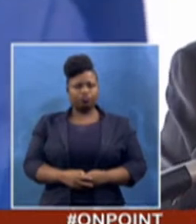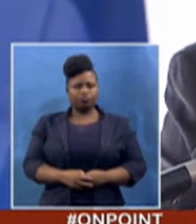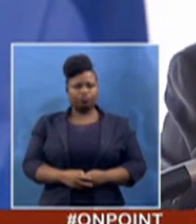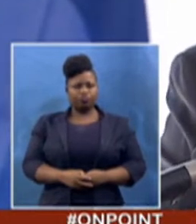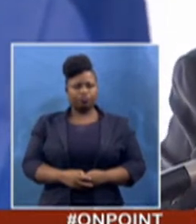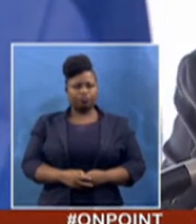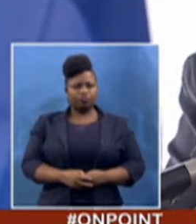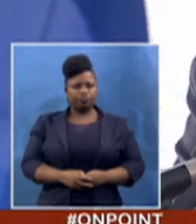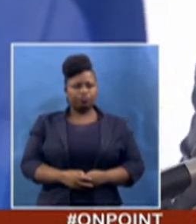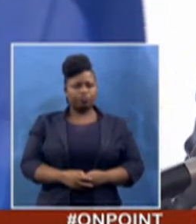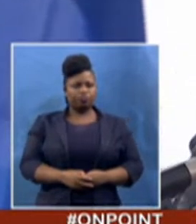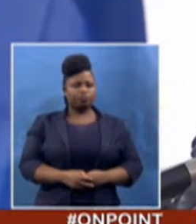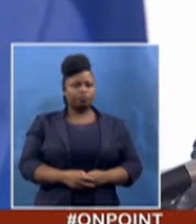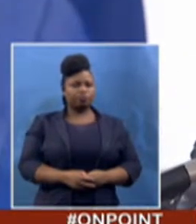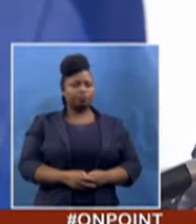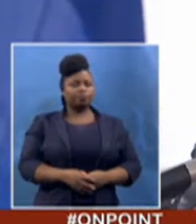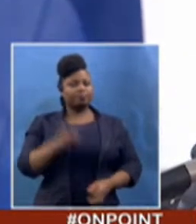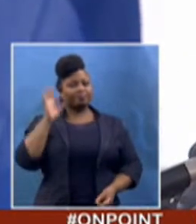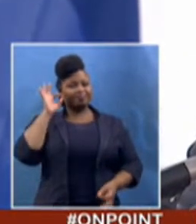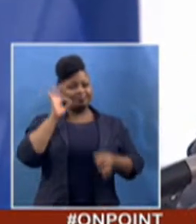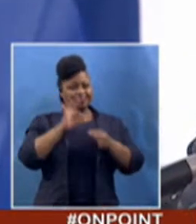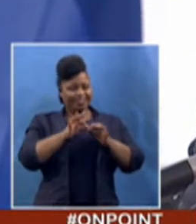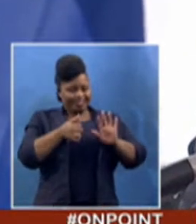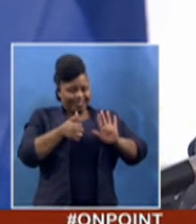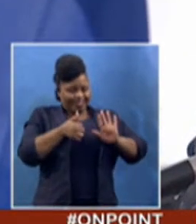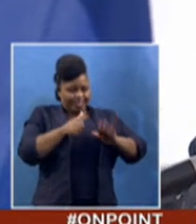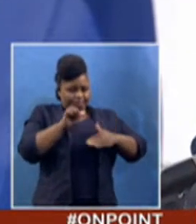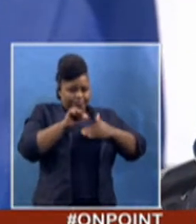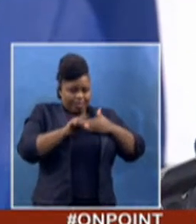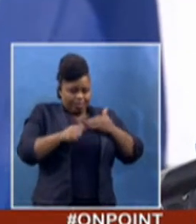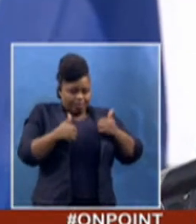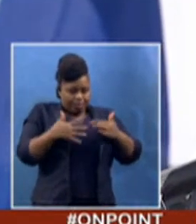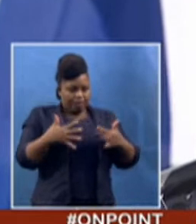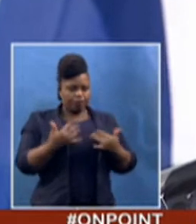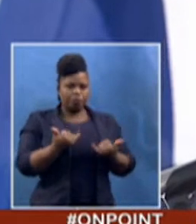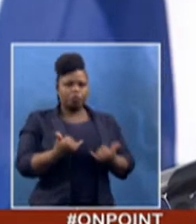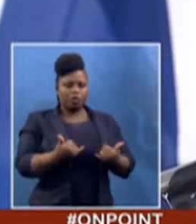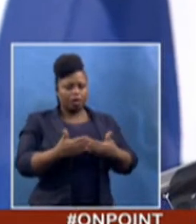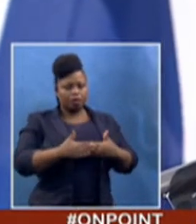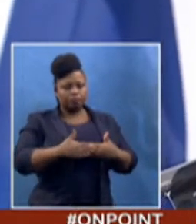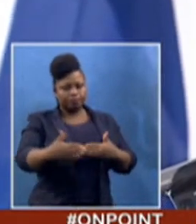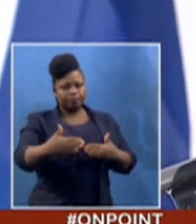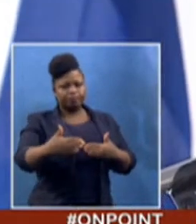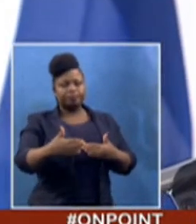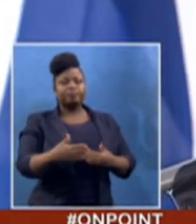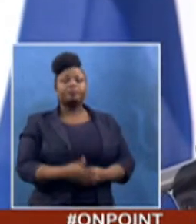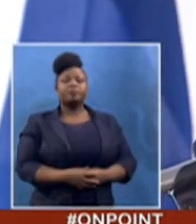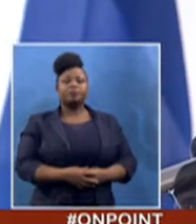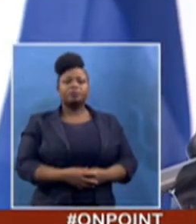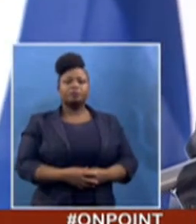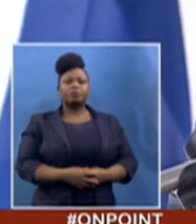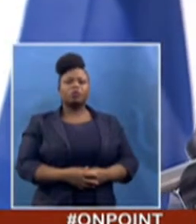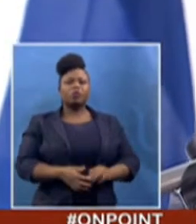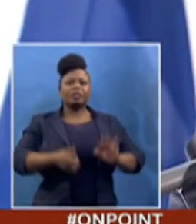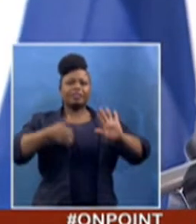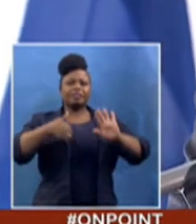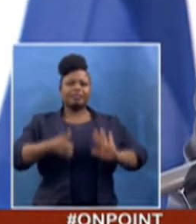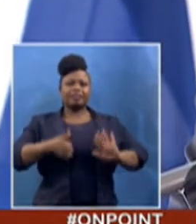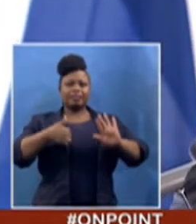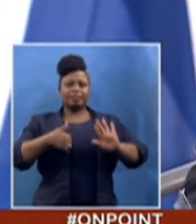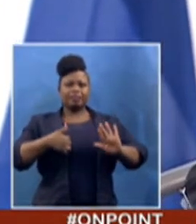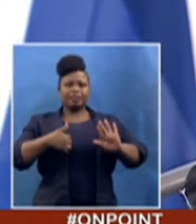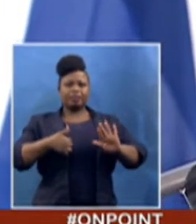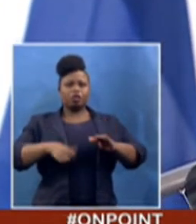In exactly 6 months from today, we will be holding our 6th